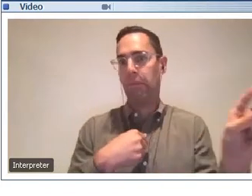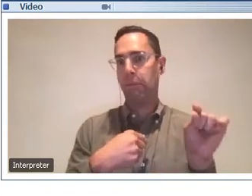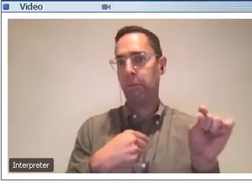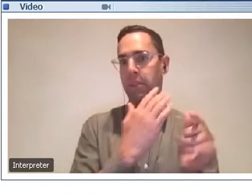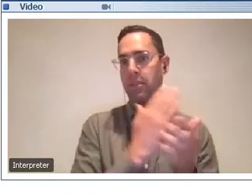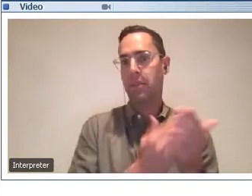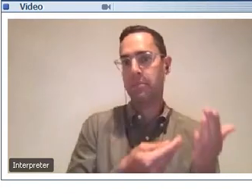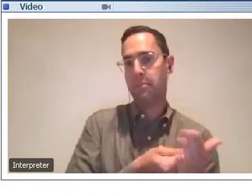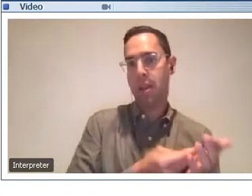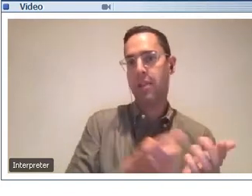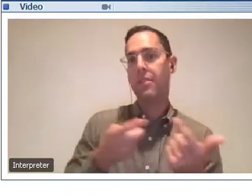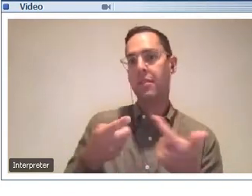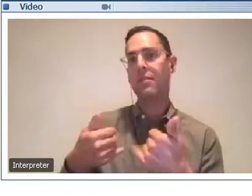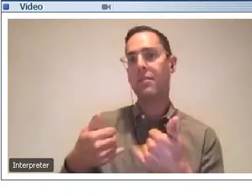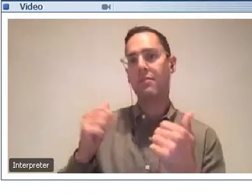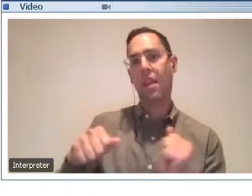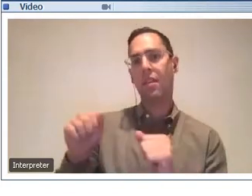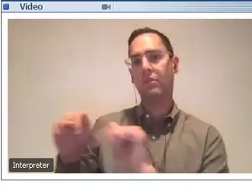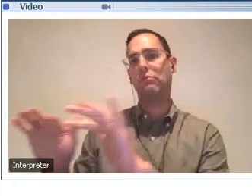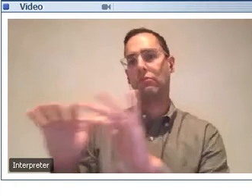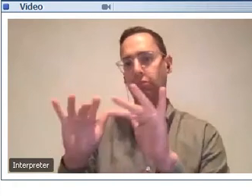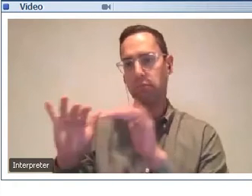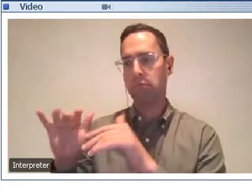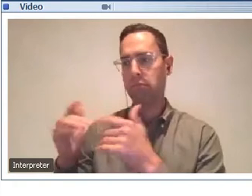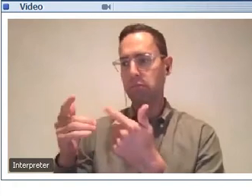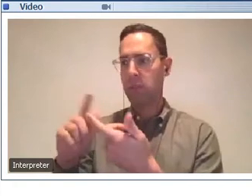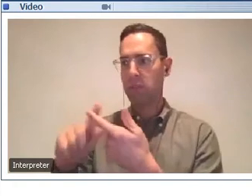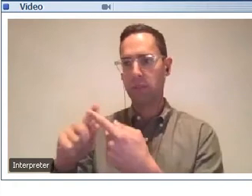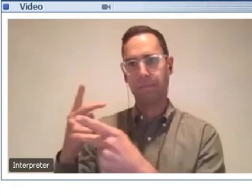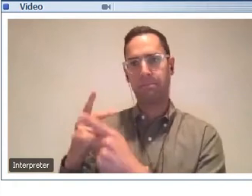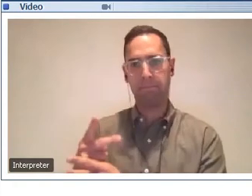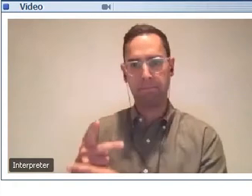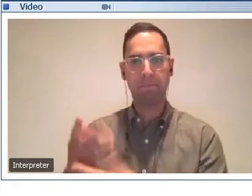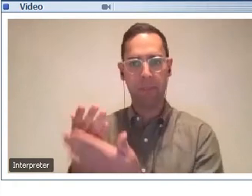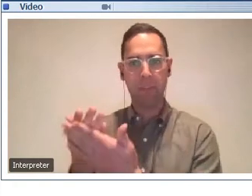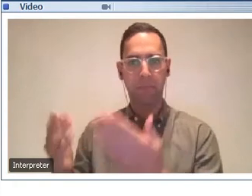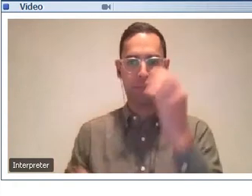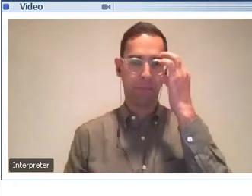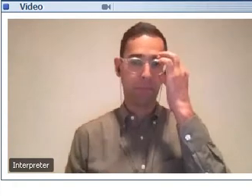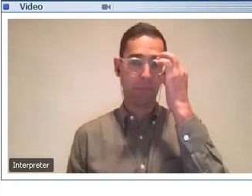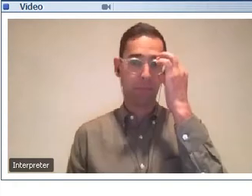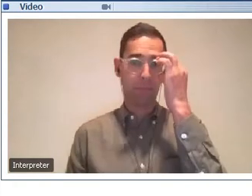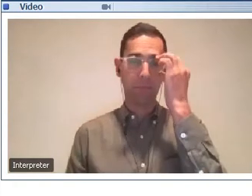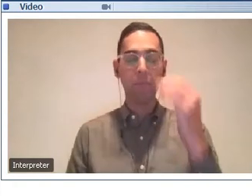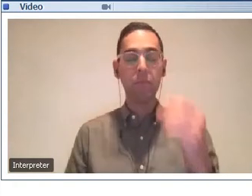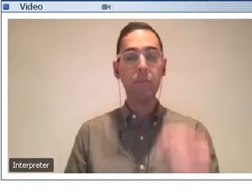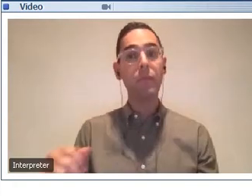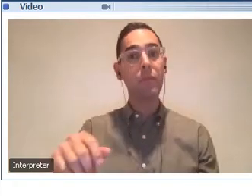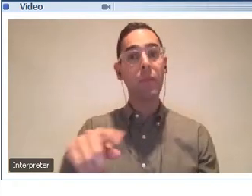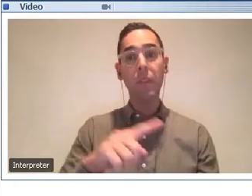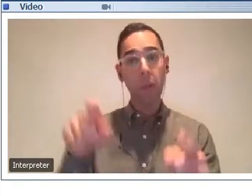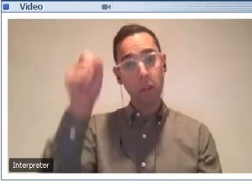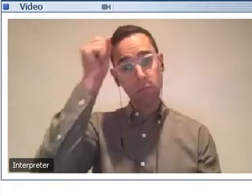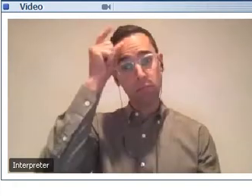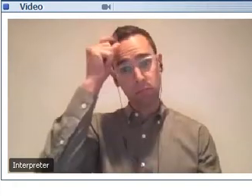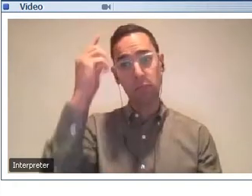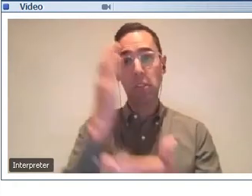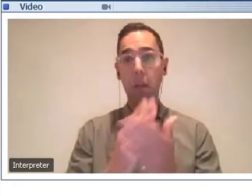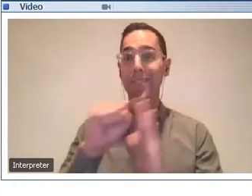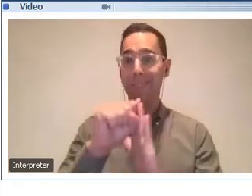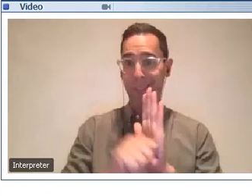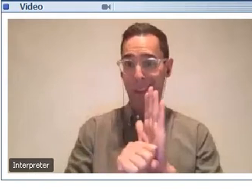leave. In the absence of a federal program, there are some states that are moving forward to put in place